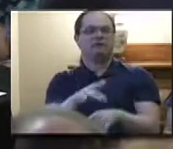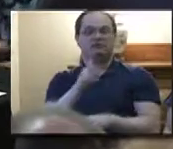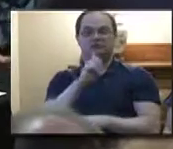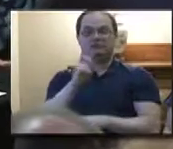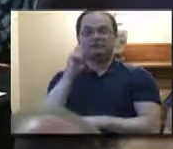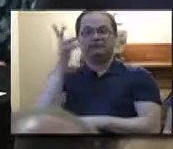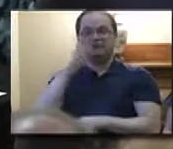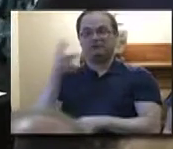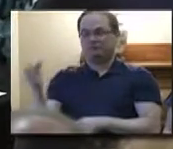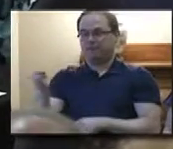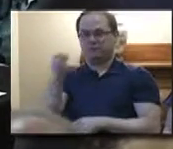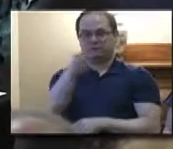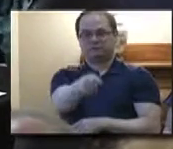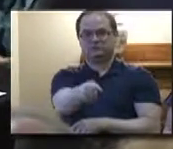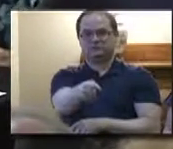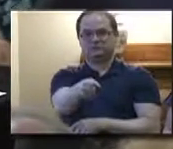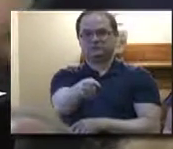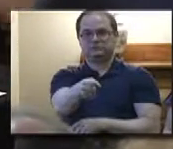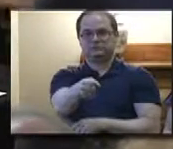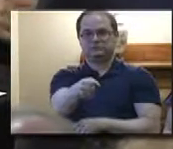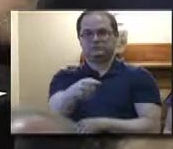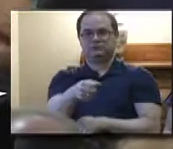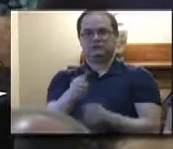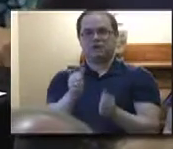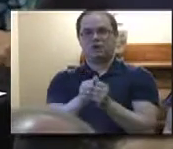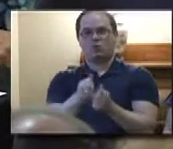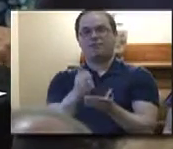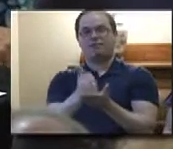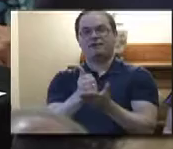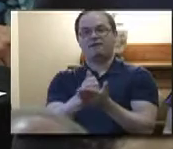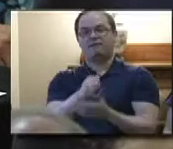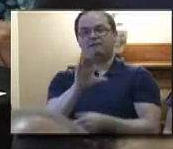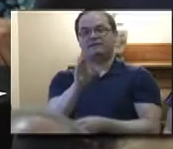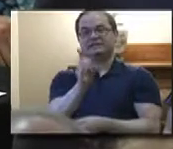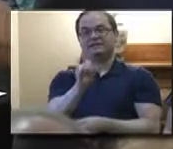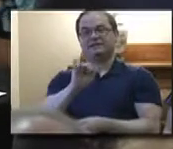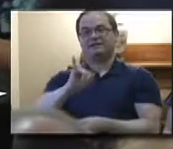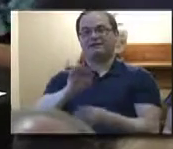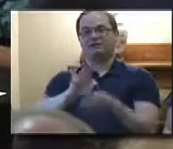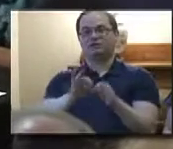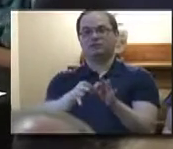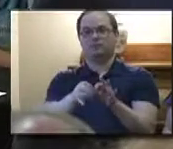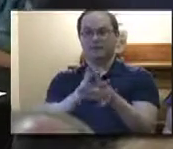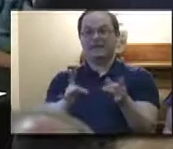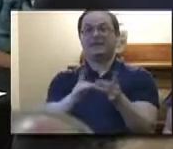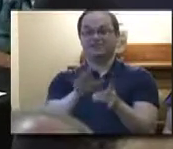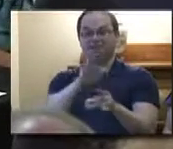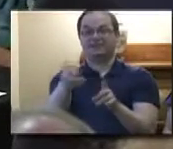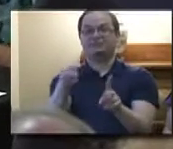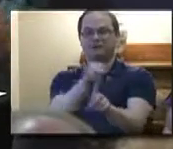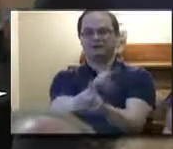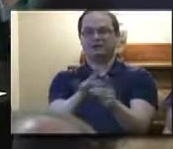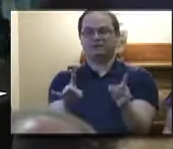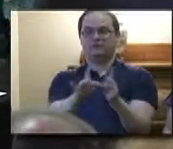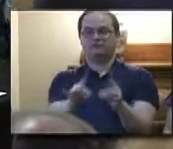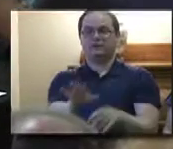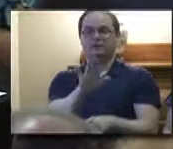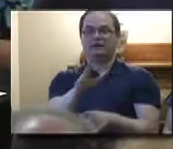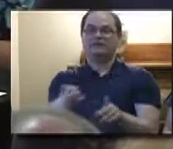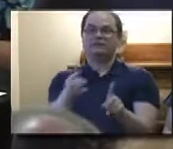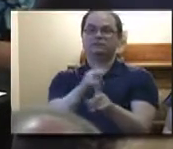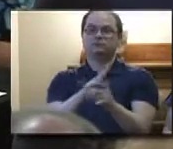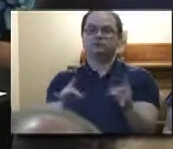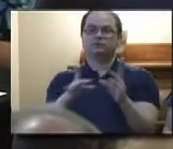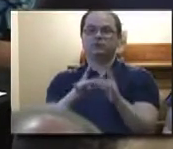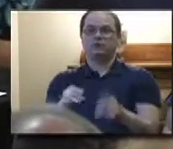deaf man up on the stand, and with the help of the CDI interpreters, he could tell his story. And his story